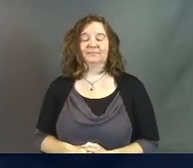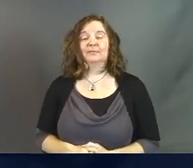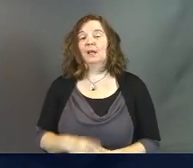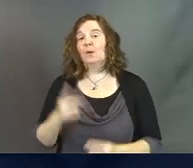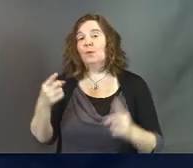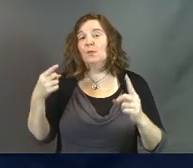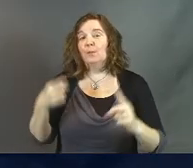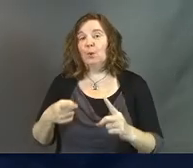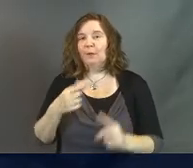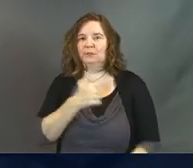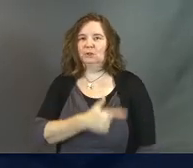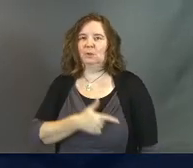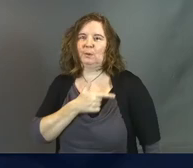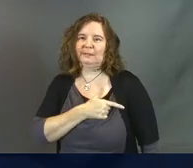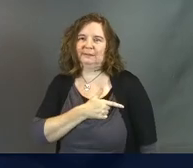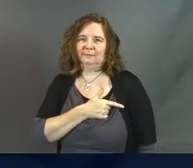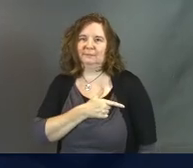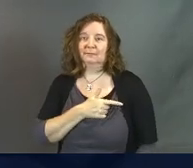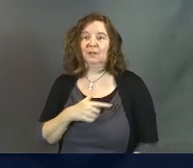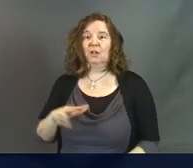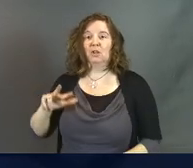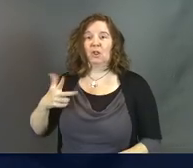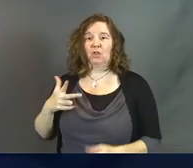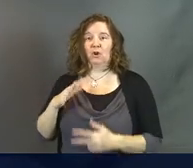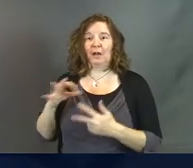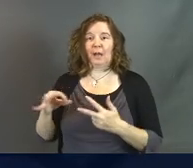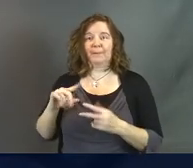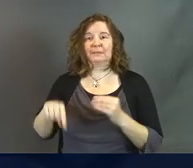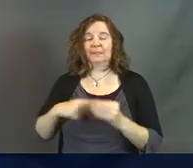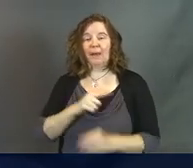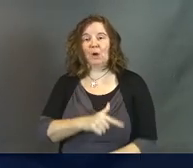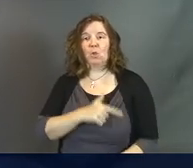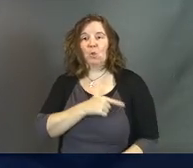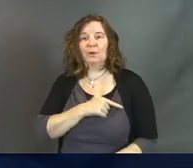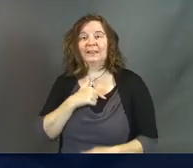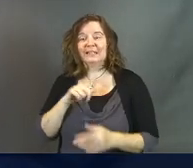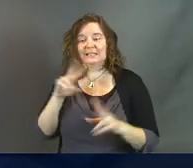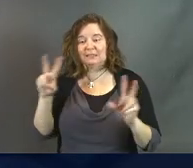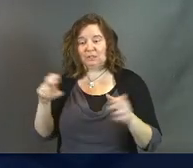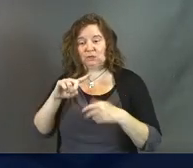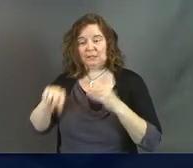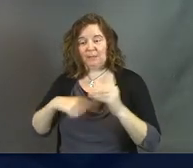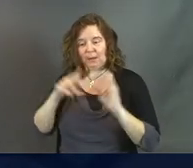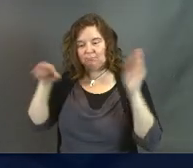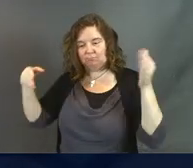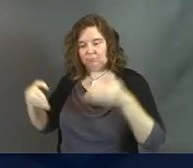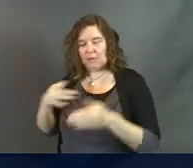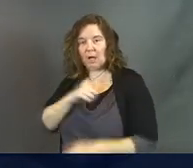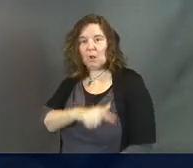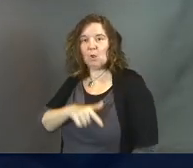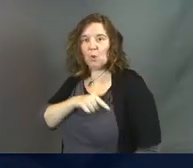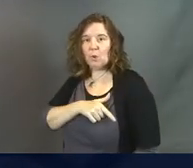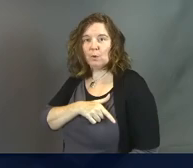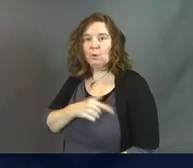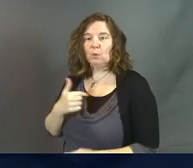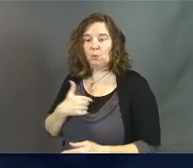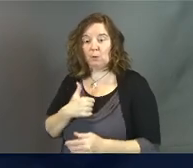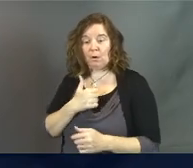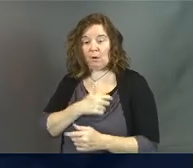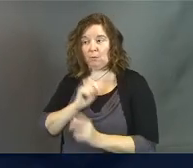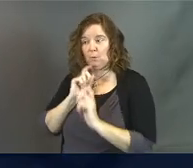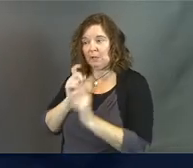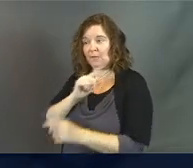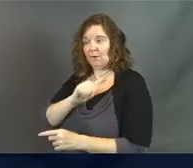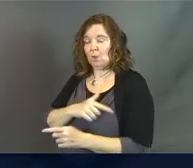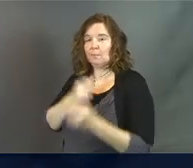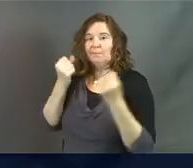The point is loyalty. The third option is all about loyalty. This series is all about loyalty. We give our